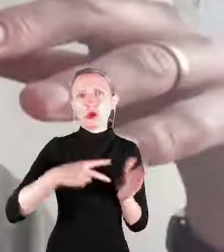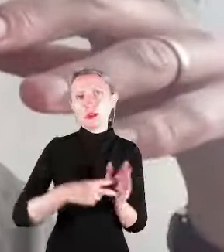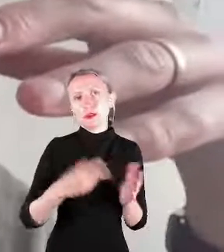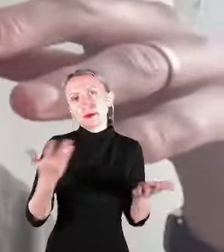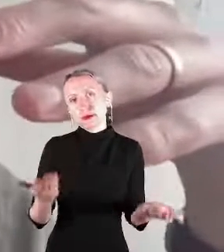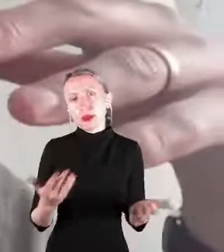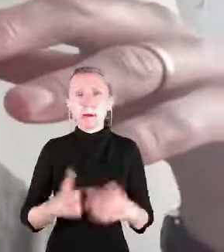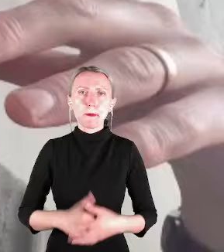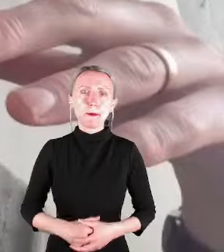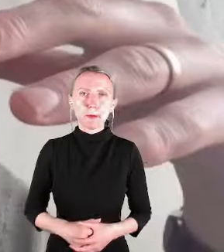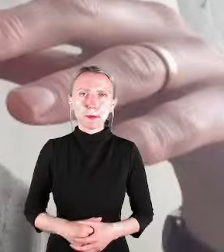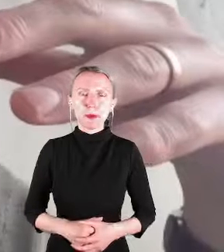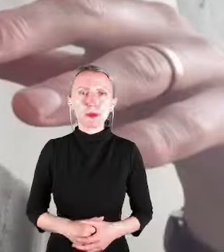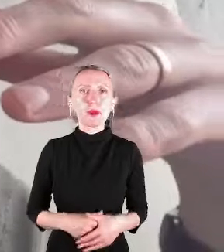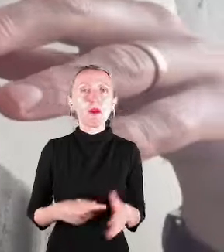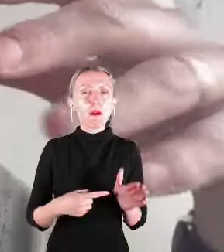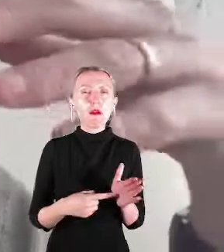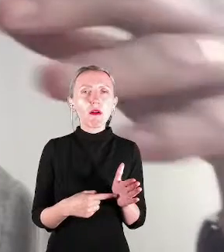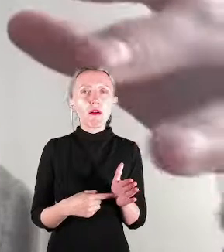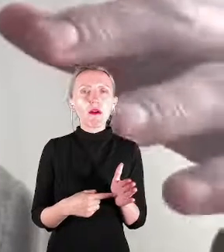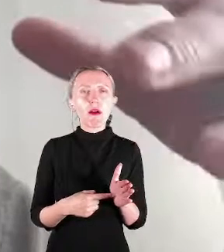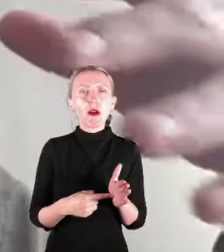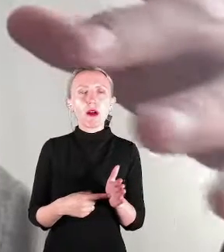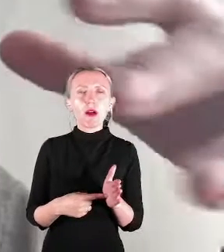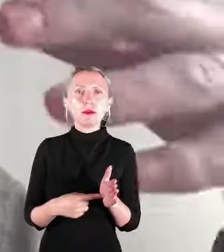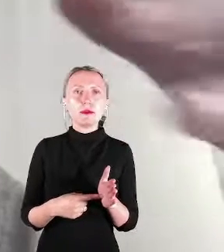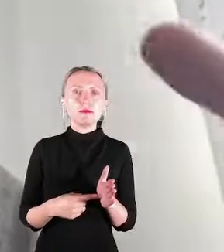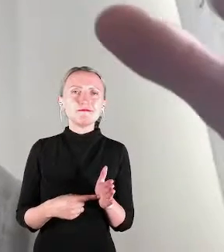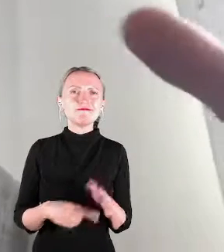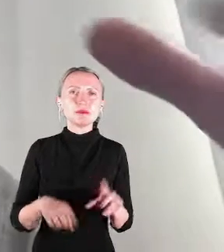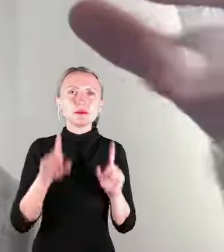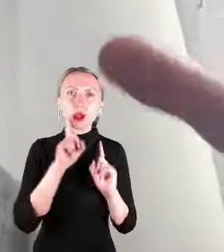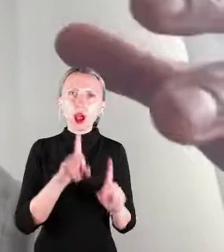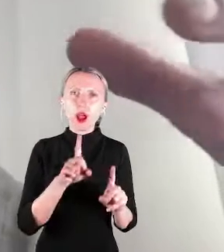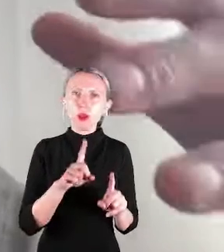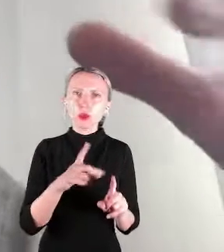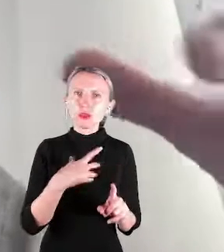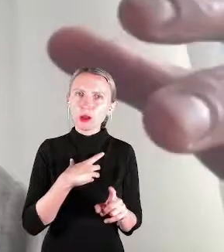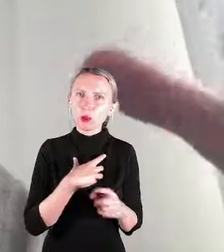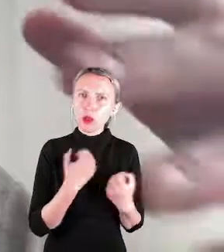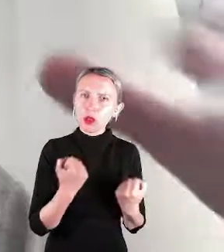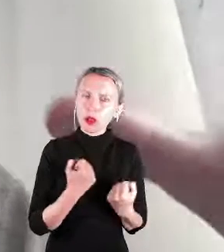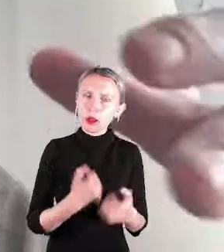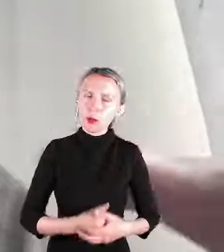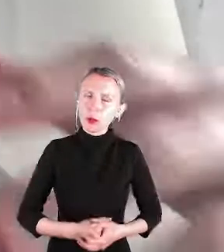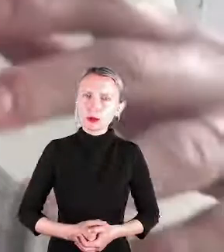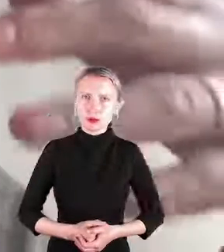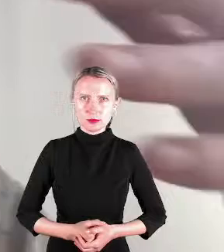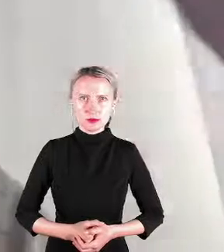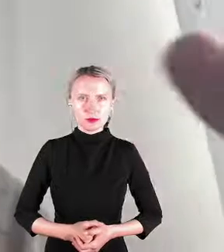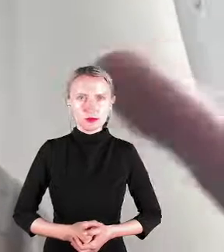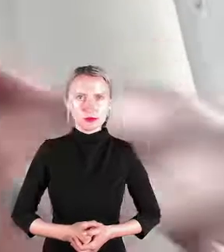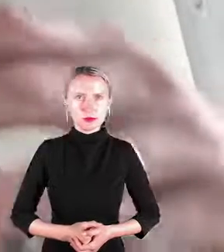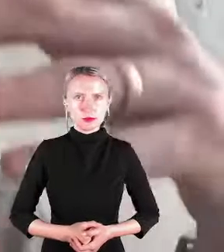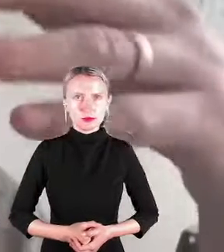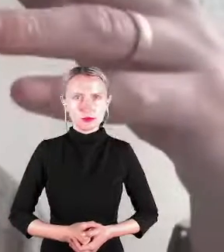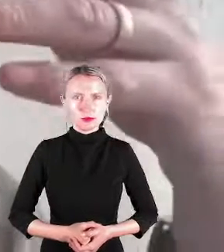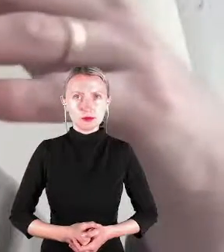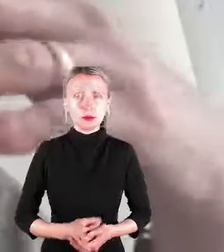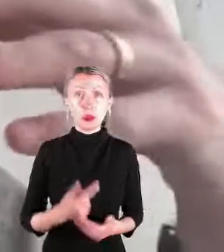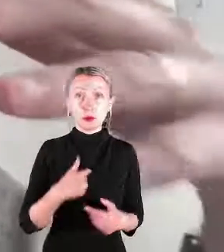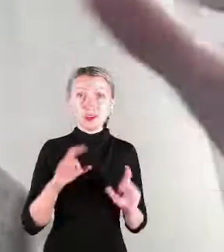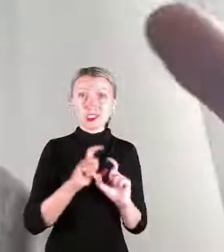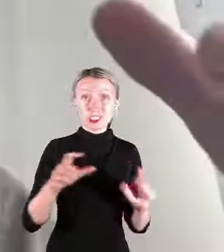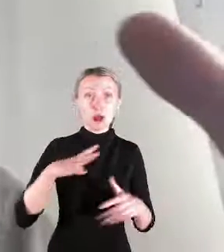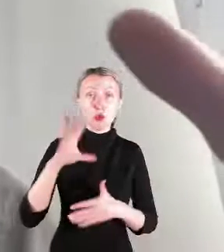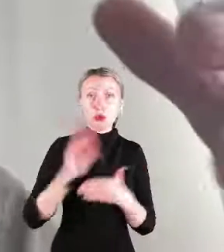that really hurt when I was writing this book. I was there. I saw